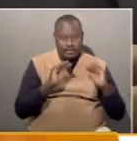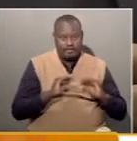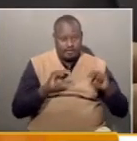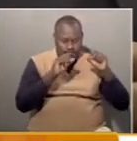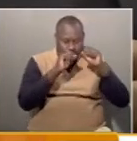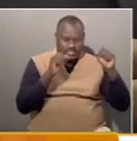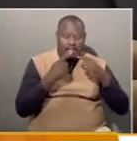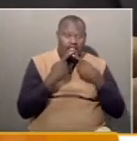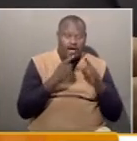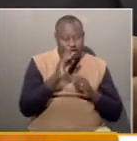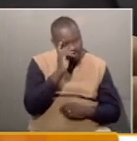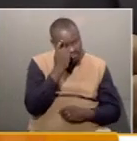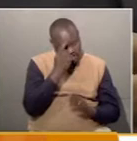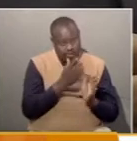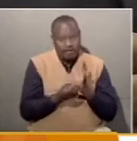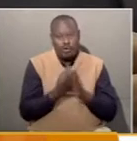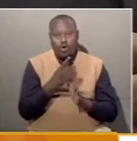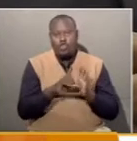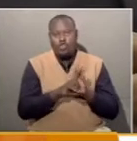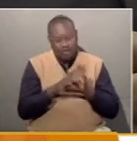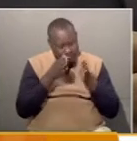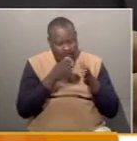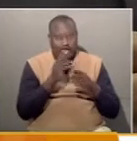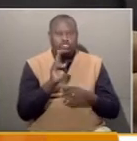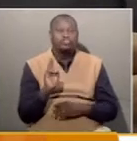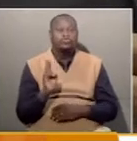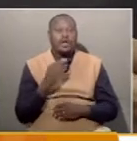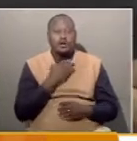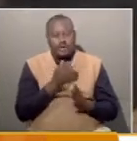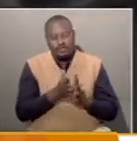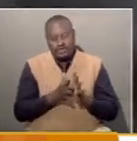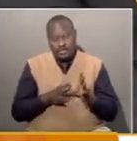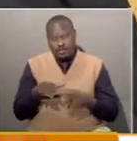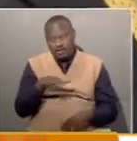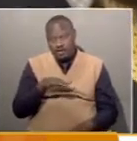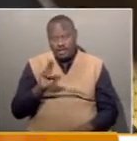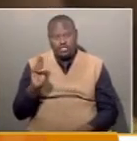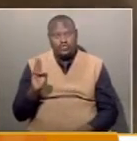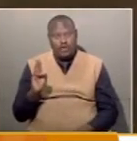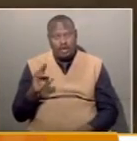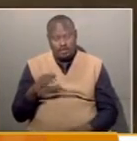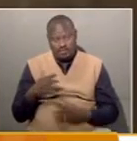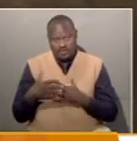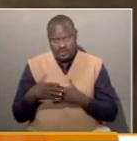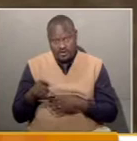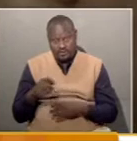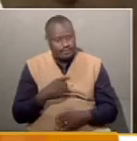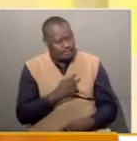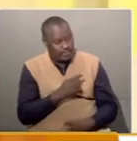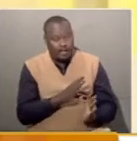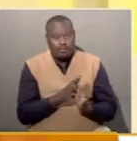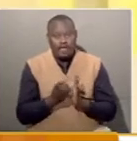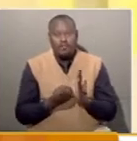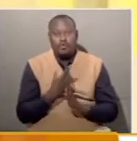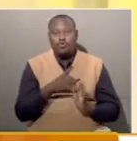government is developing a new sugar policy to ensure order in the sugar industry. We are developing a new sugar policy.